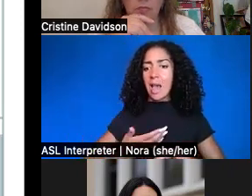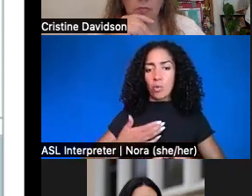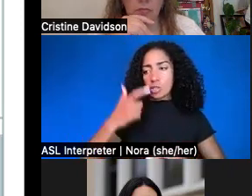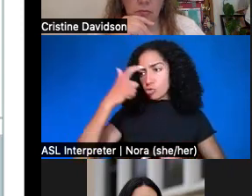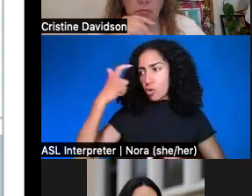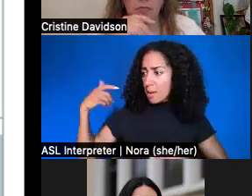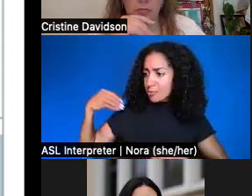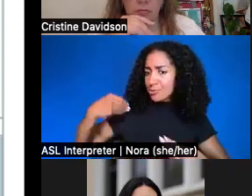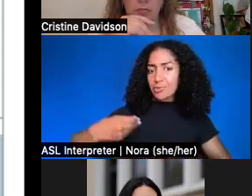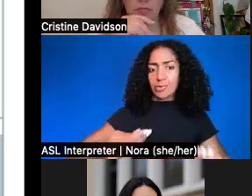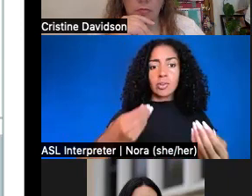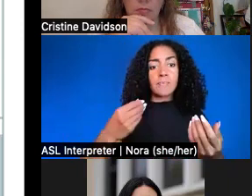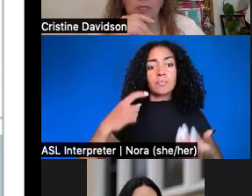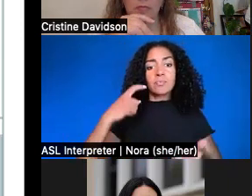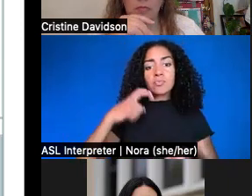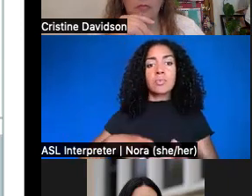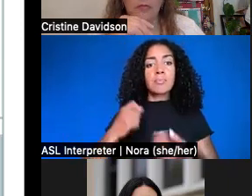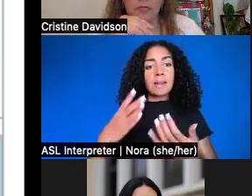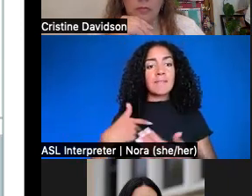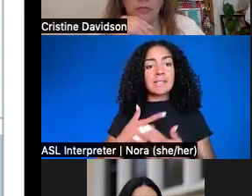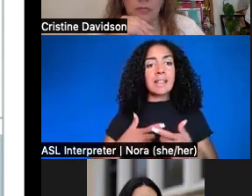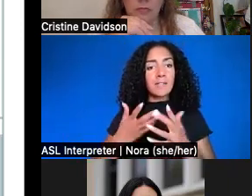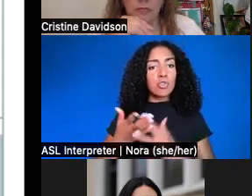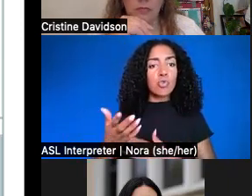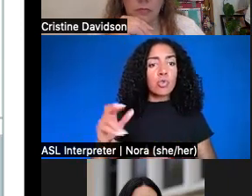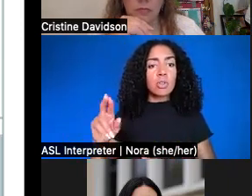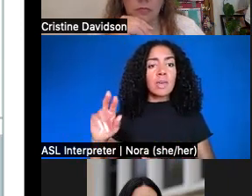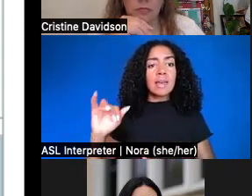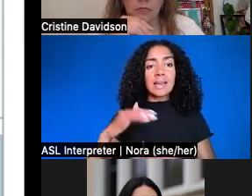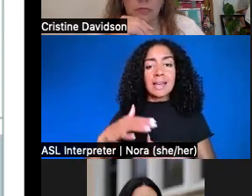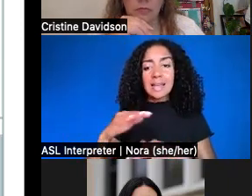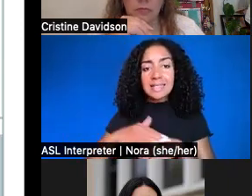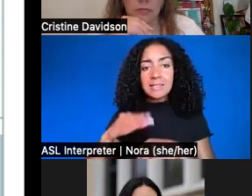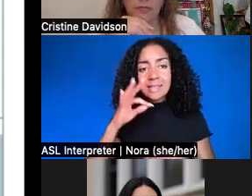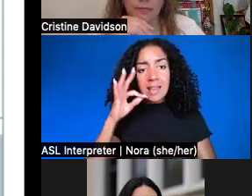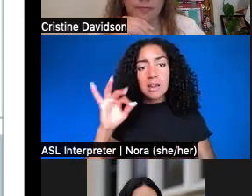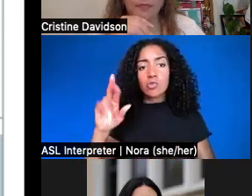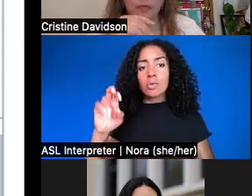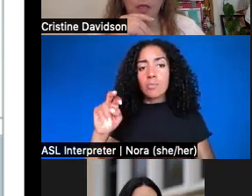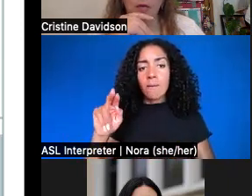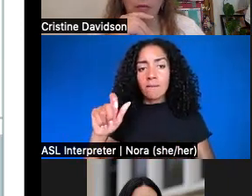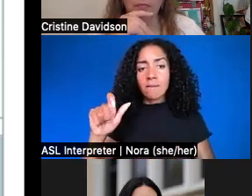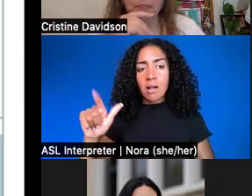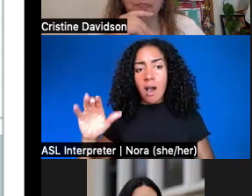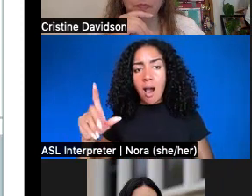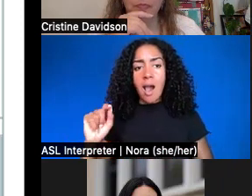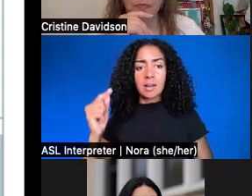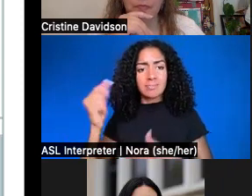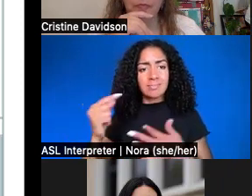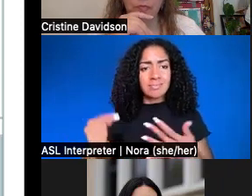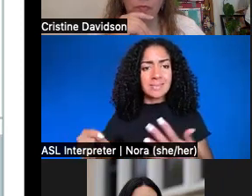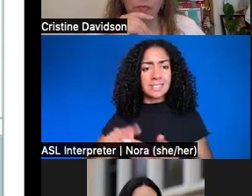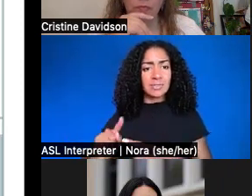it within our own clients and our families, but we live and breathe it. So I definitely hear